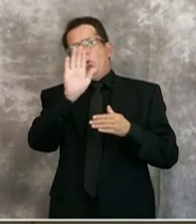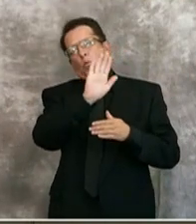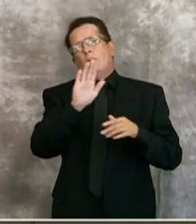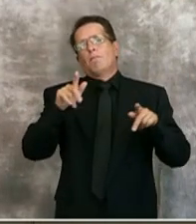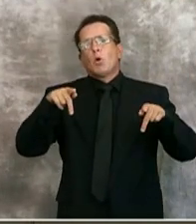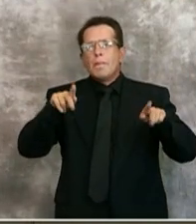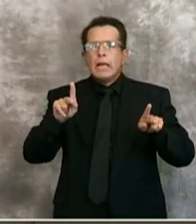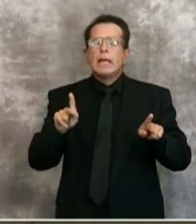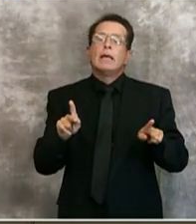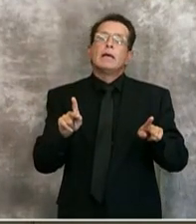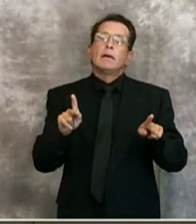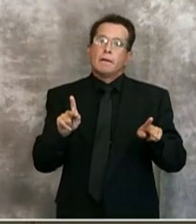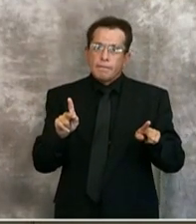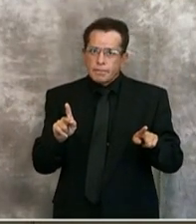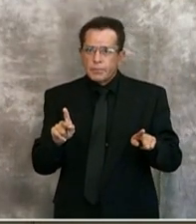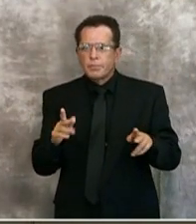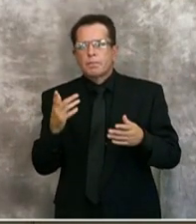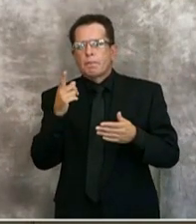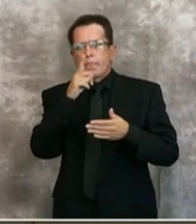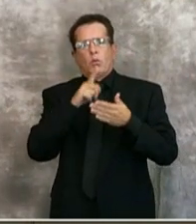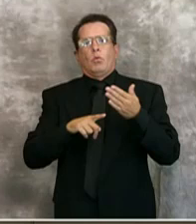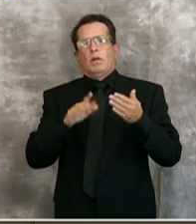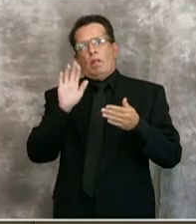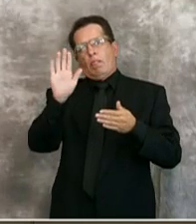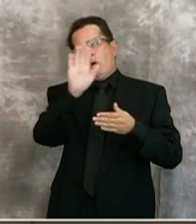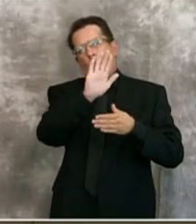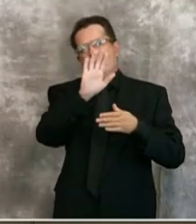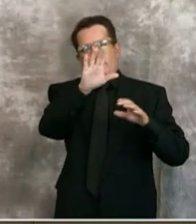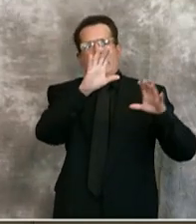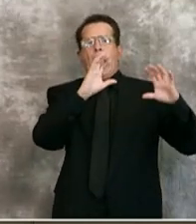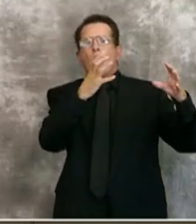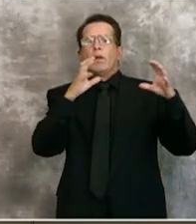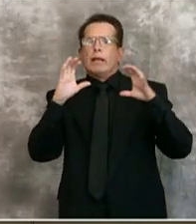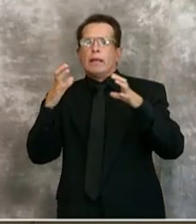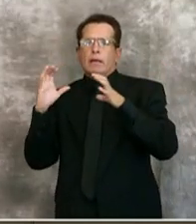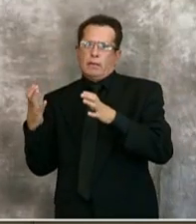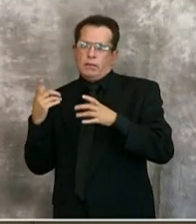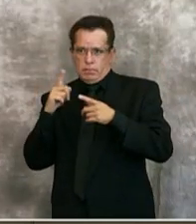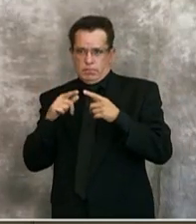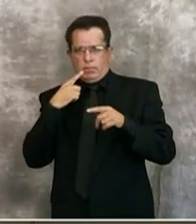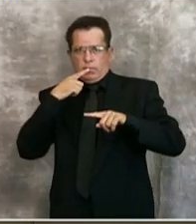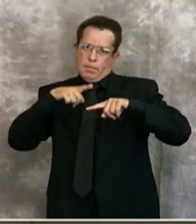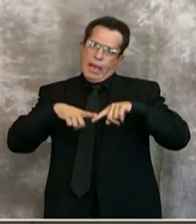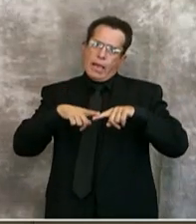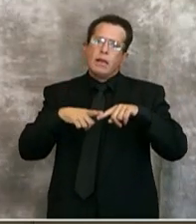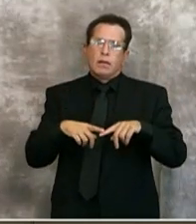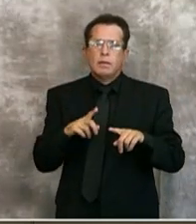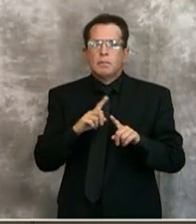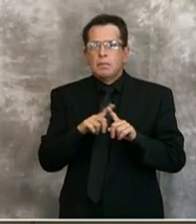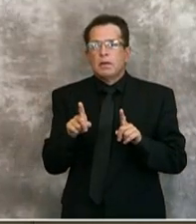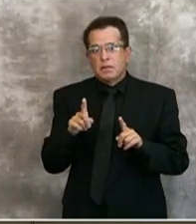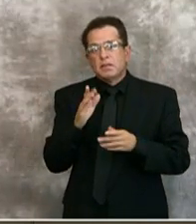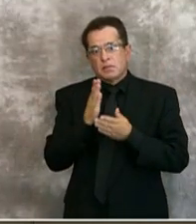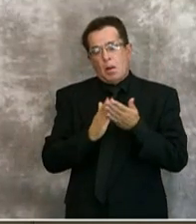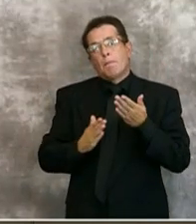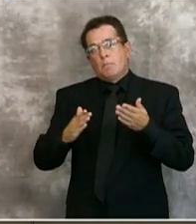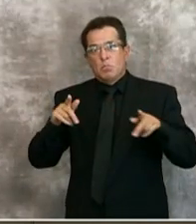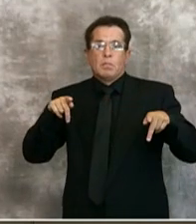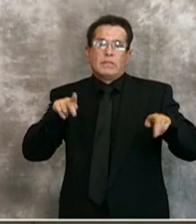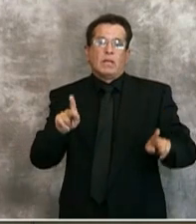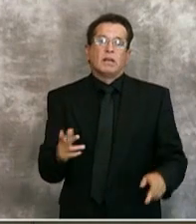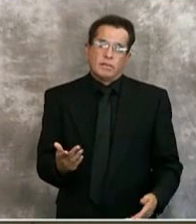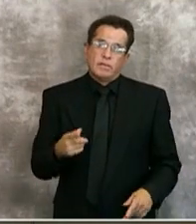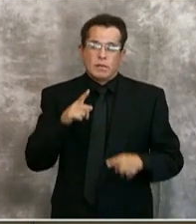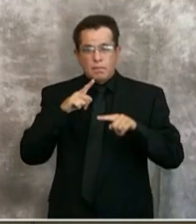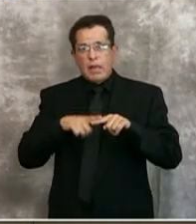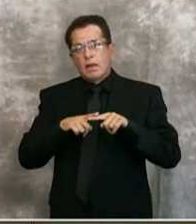or what exists in their various jurisdictions regarding the ability to do that through law